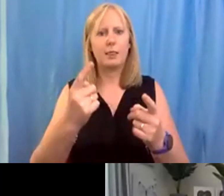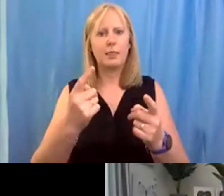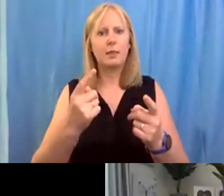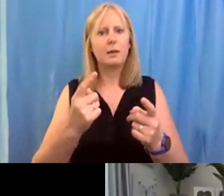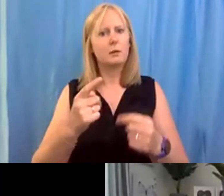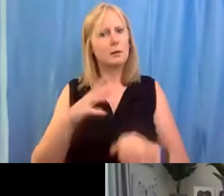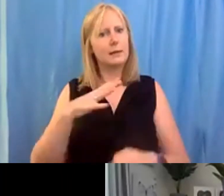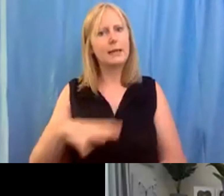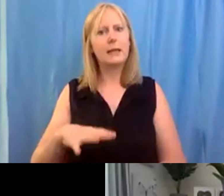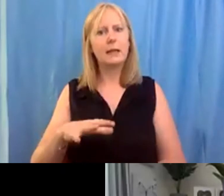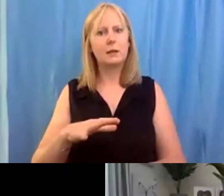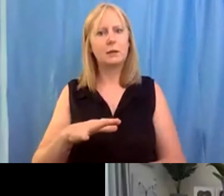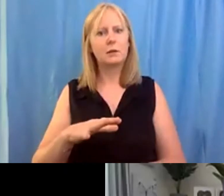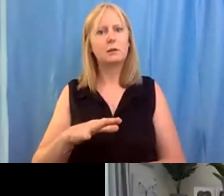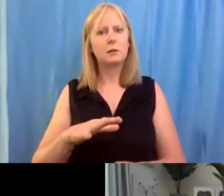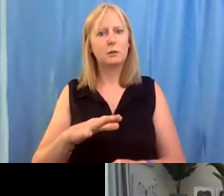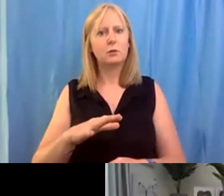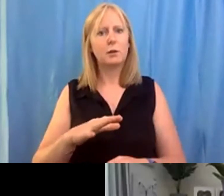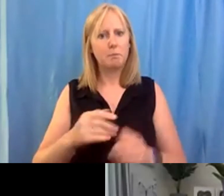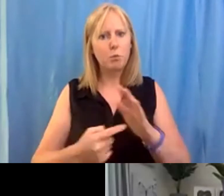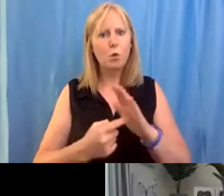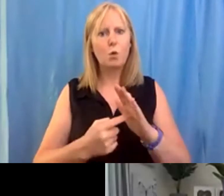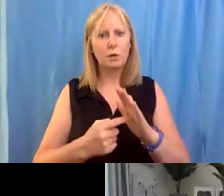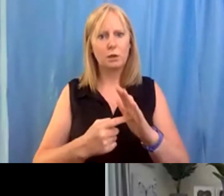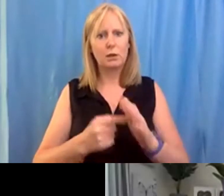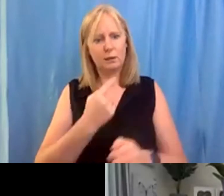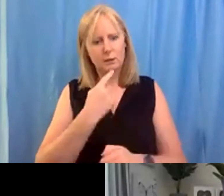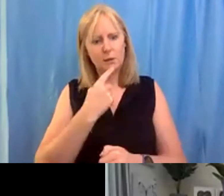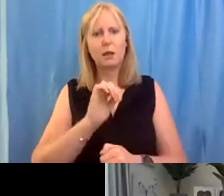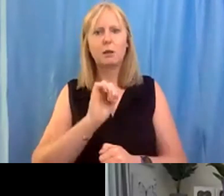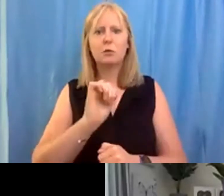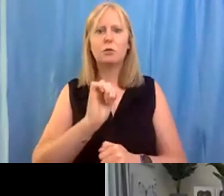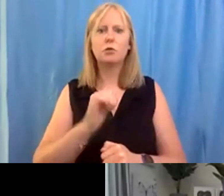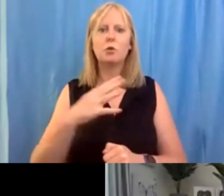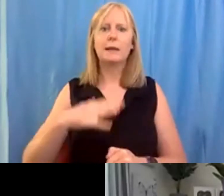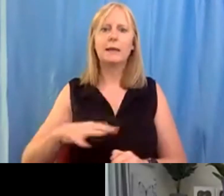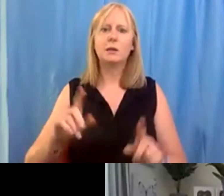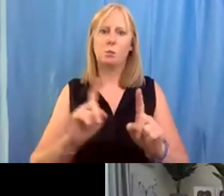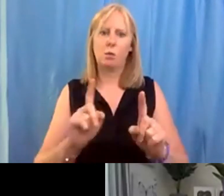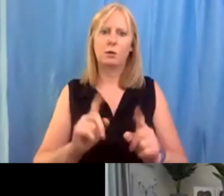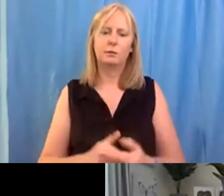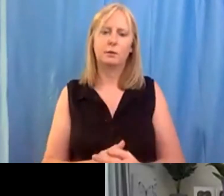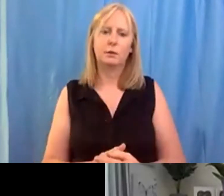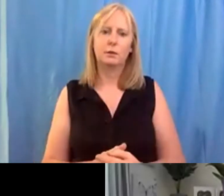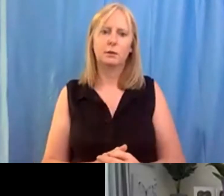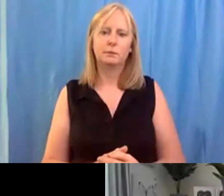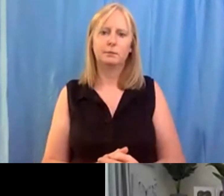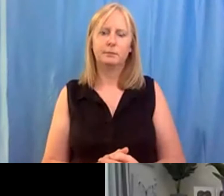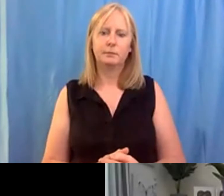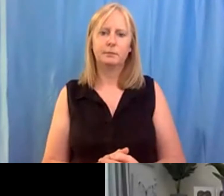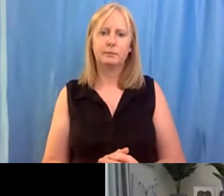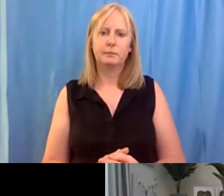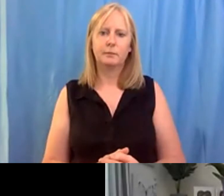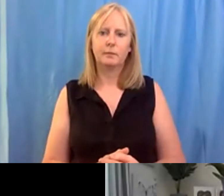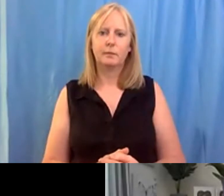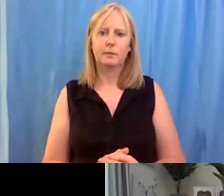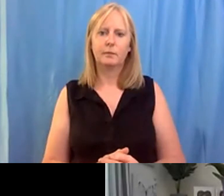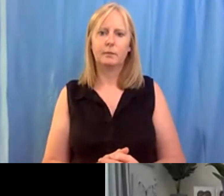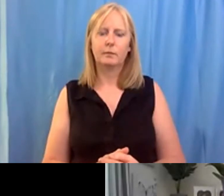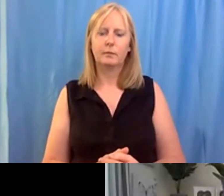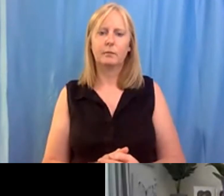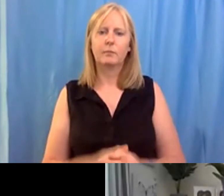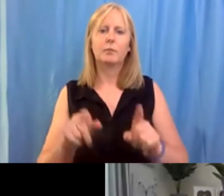about you, it's not about them. You need to sell yourself and you need to get across what you require for that post as well. And we